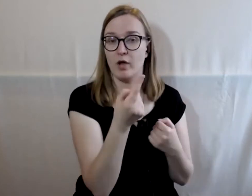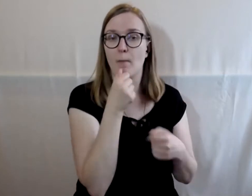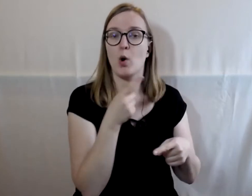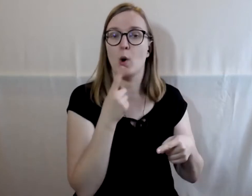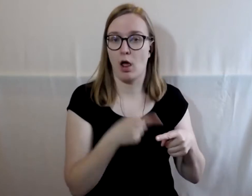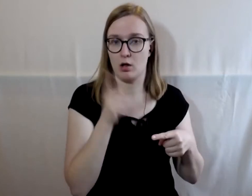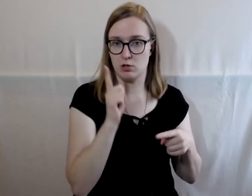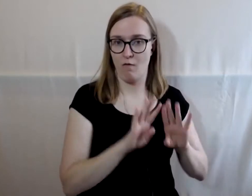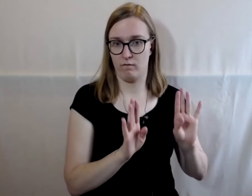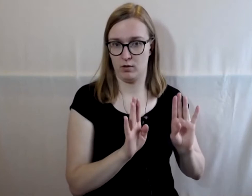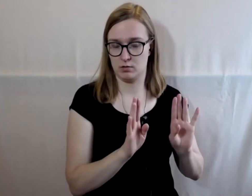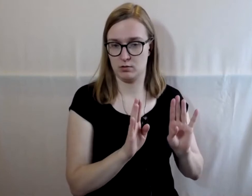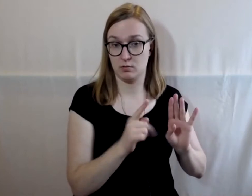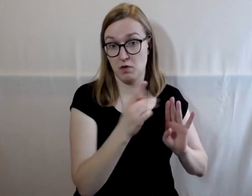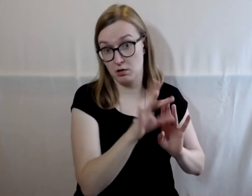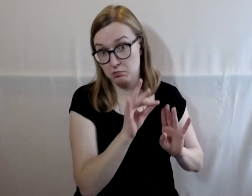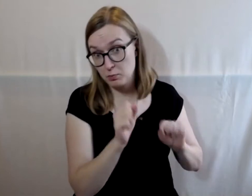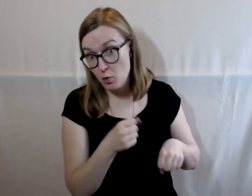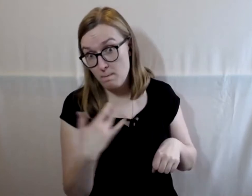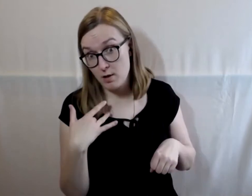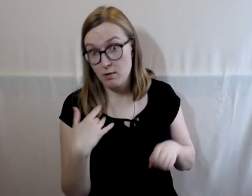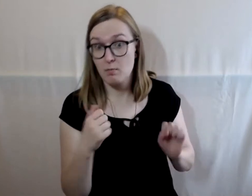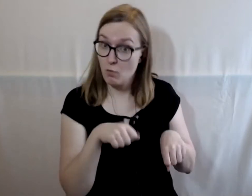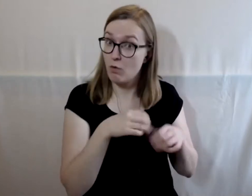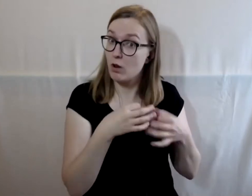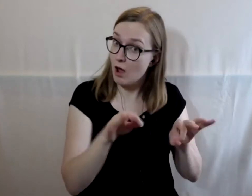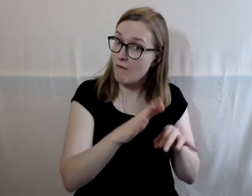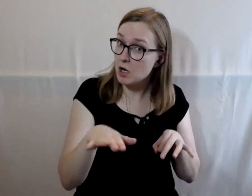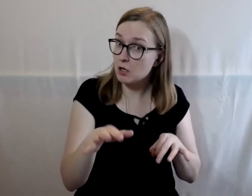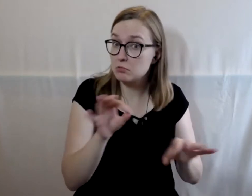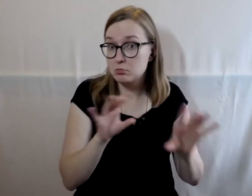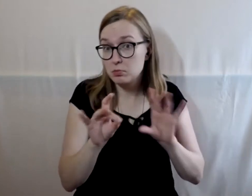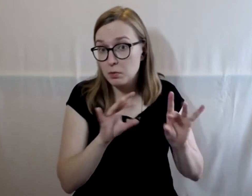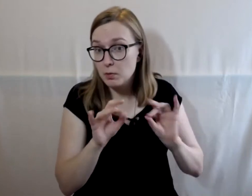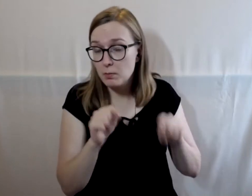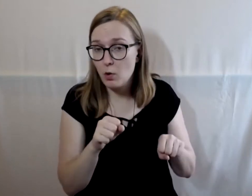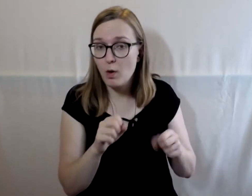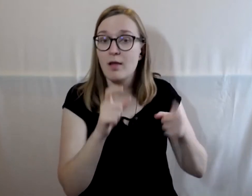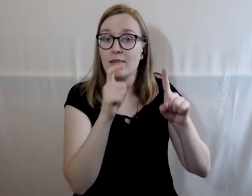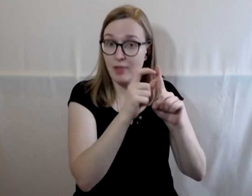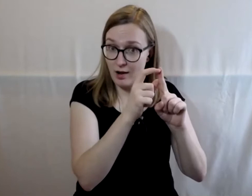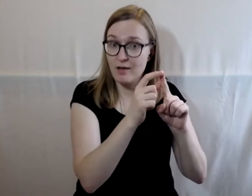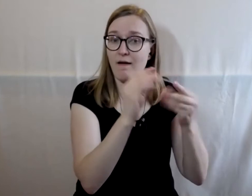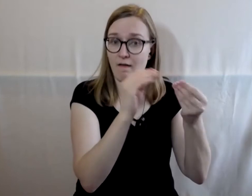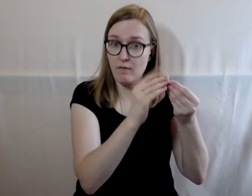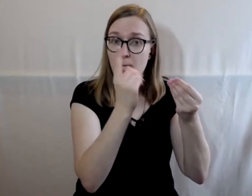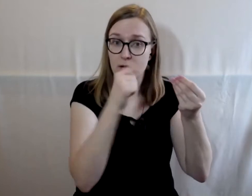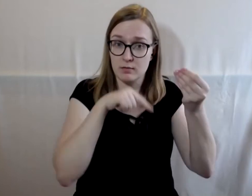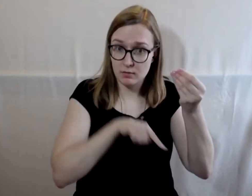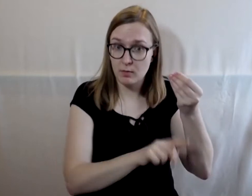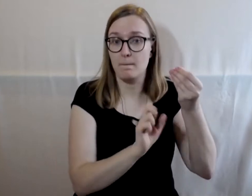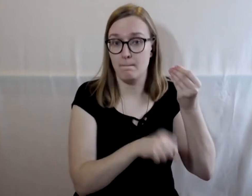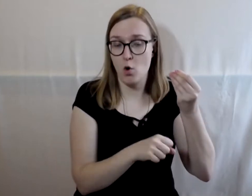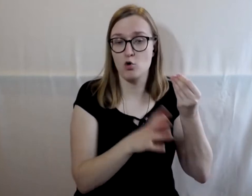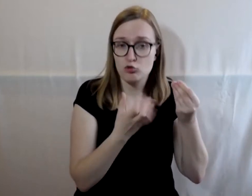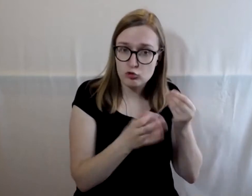words, giving students electives, but within what even could be a mandatory subject.